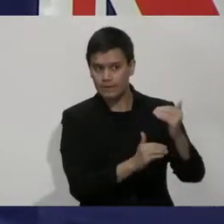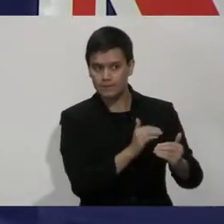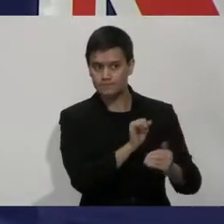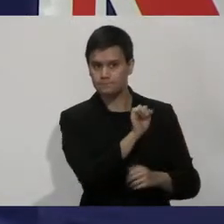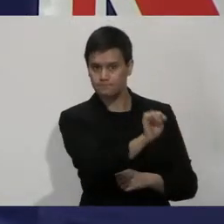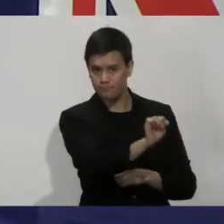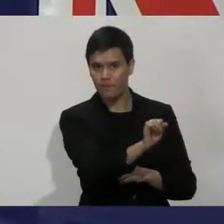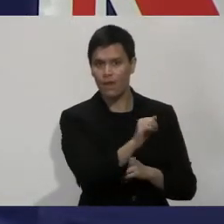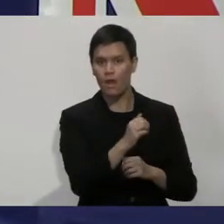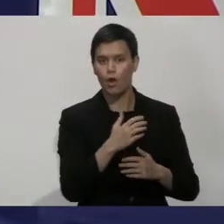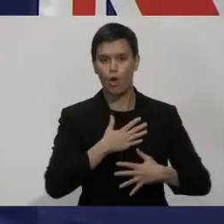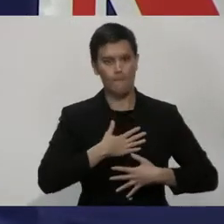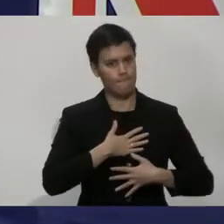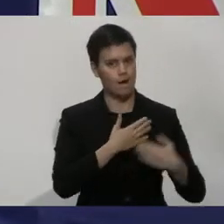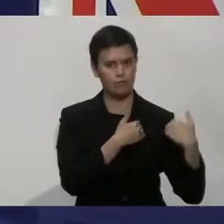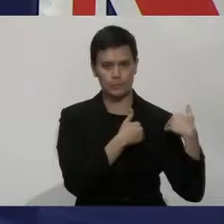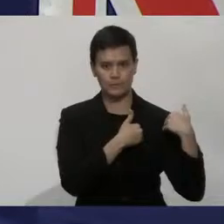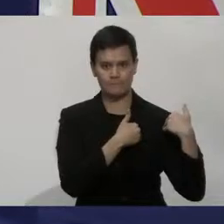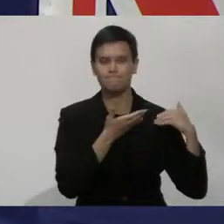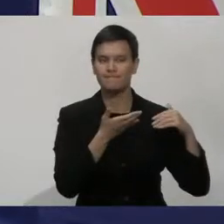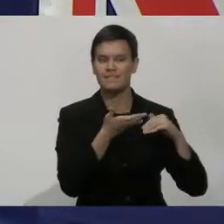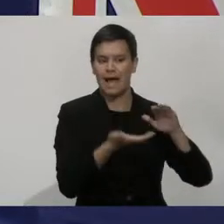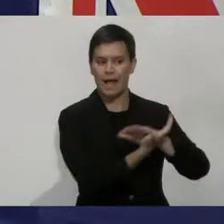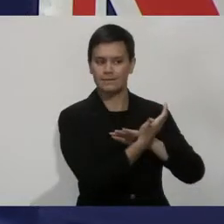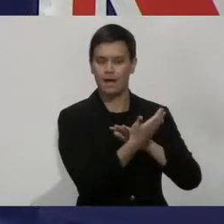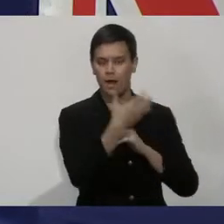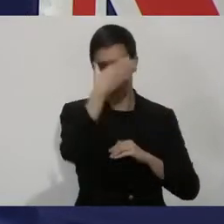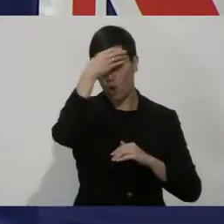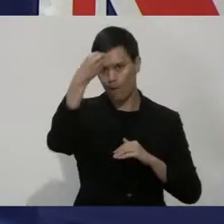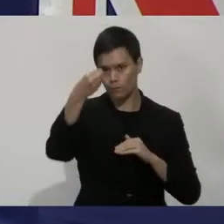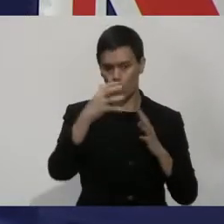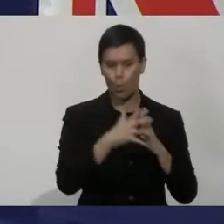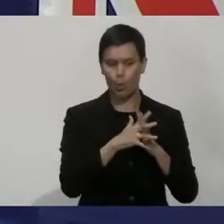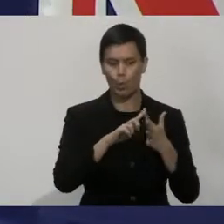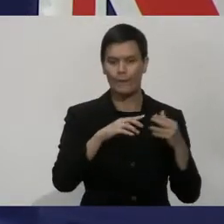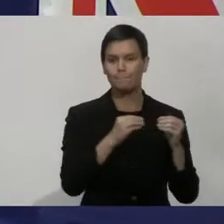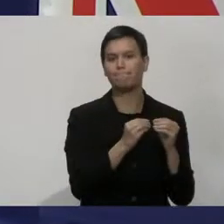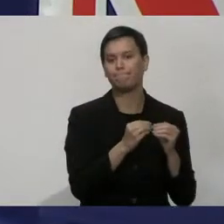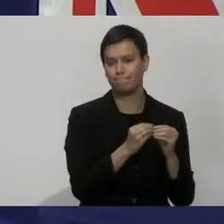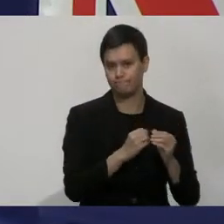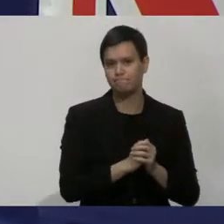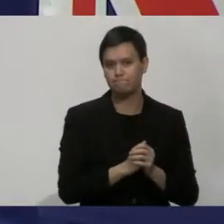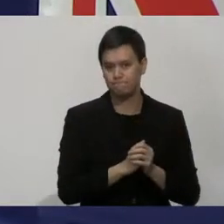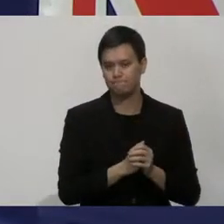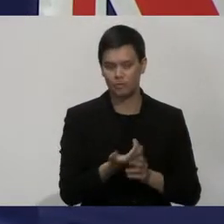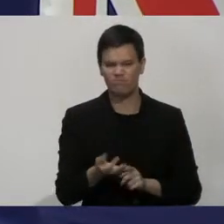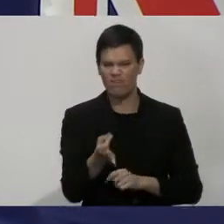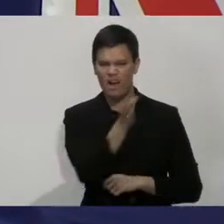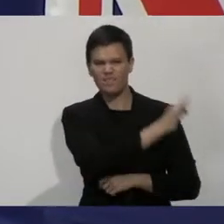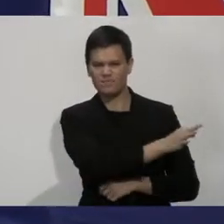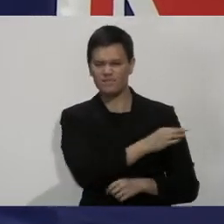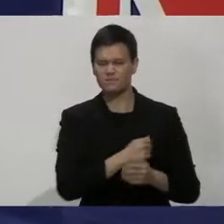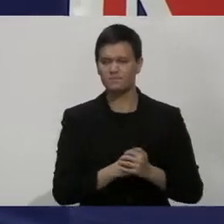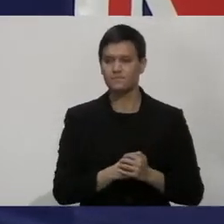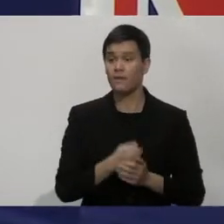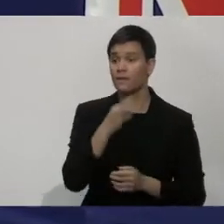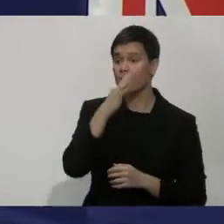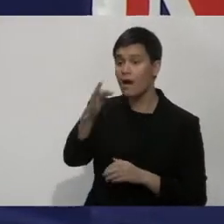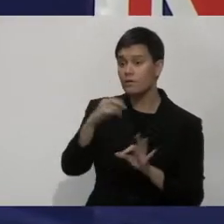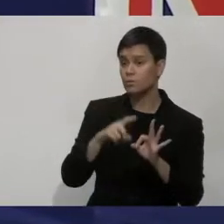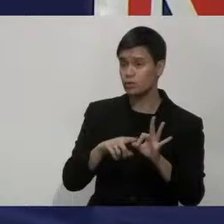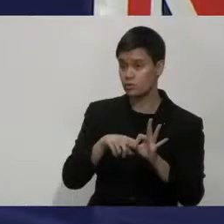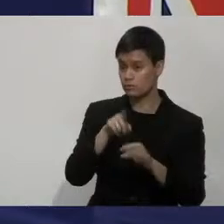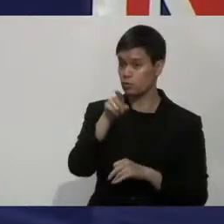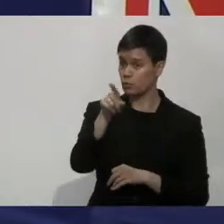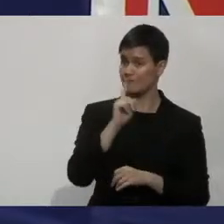the purview of Air Commodore Webb. 14 days in isolation, that's really the best. You've said before, Dr. Blue, that is really the best